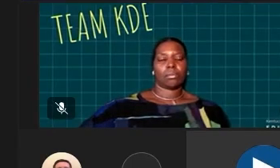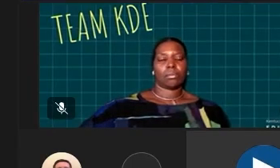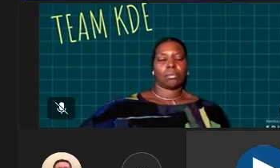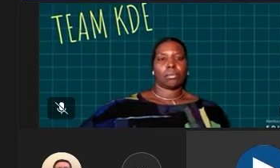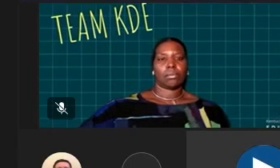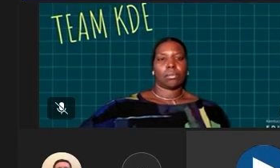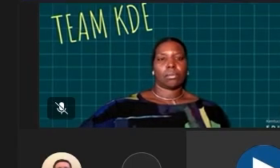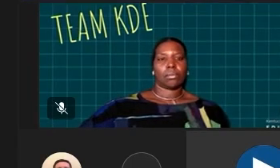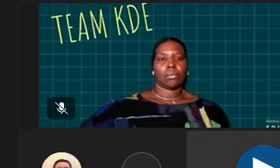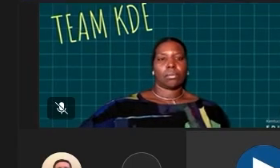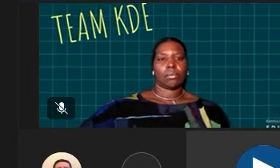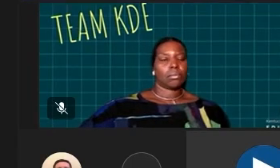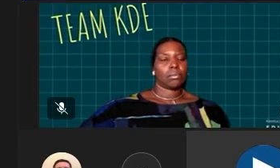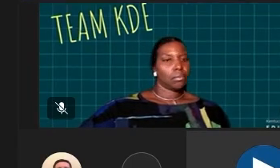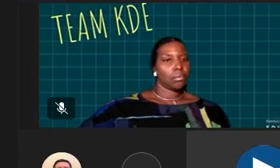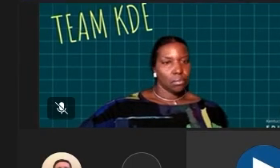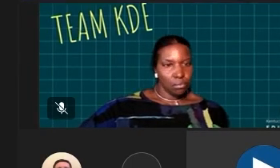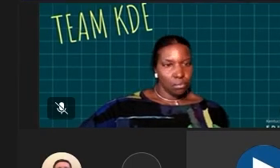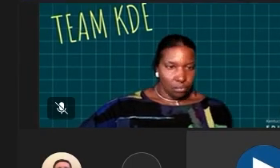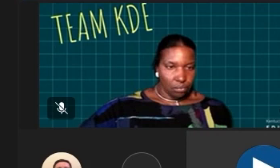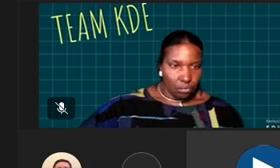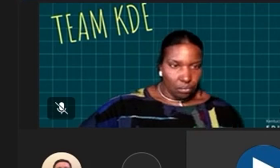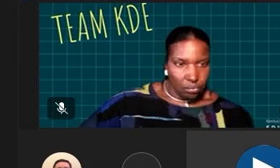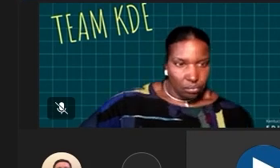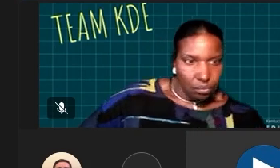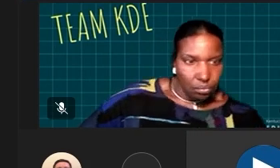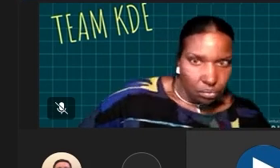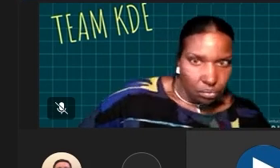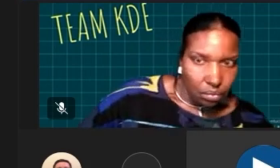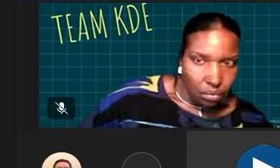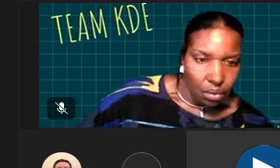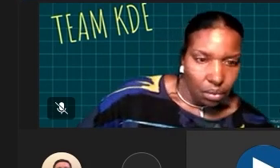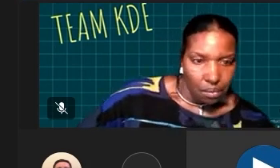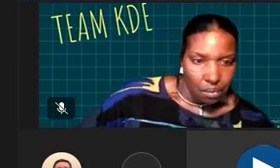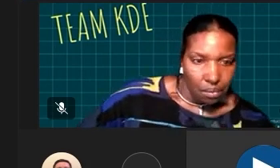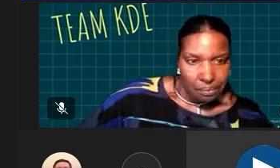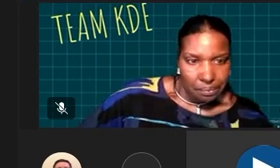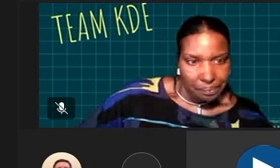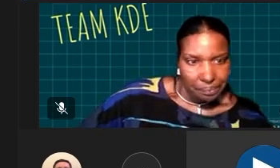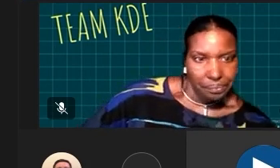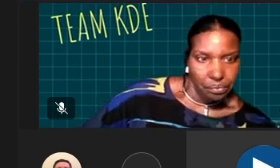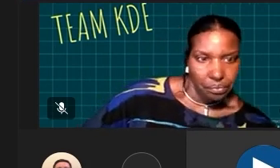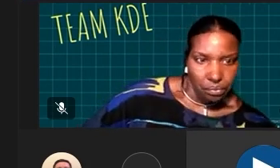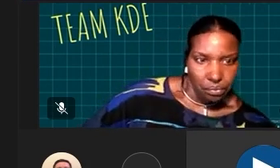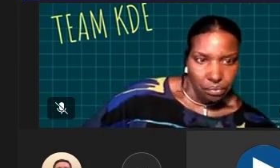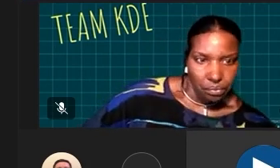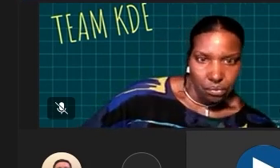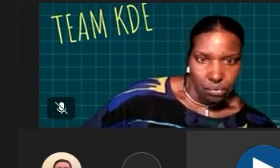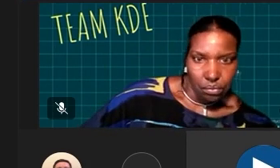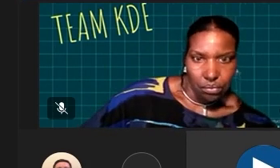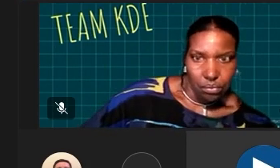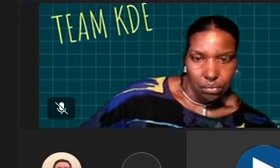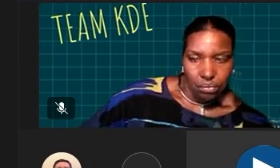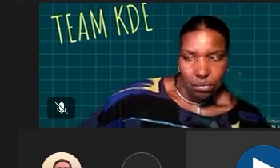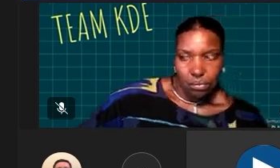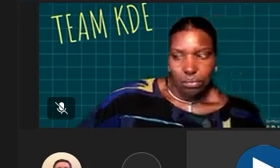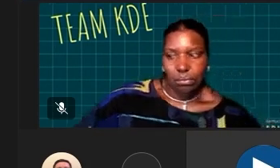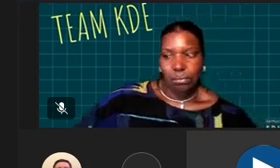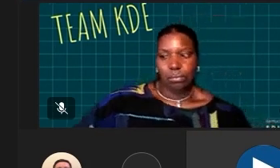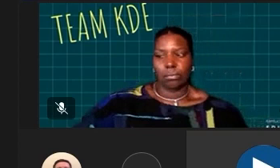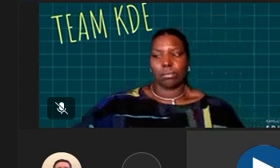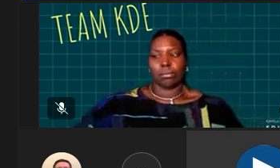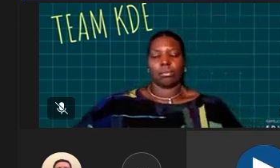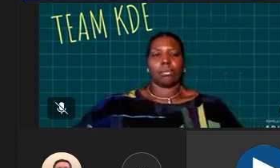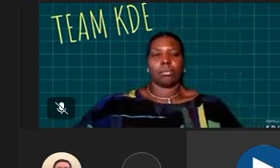plan, annual or monthly payments, how over how many years. Simple things like the number of years of your